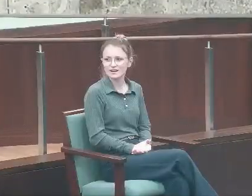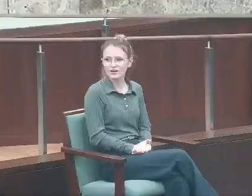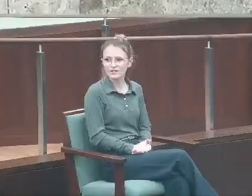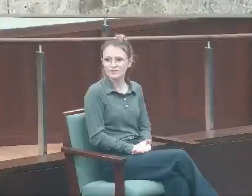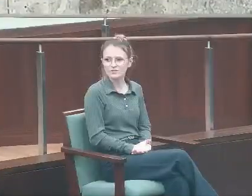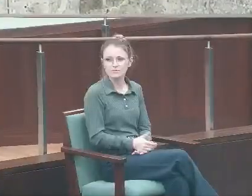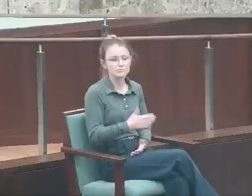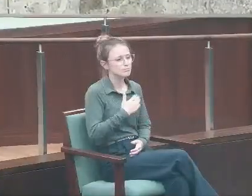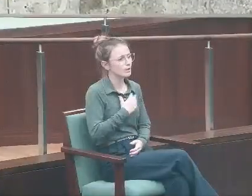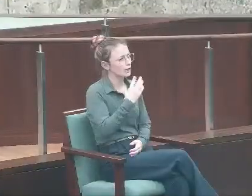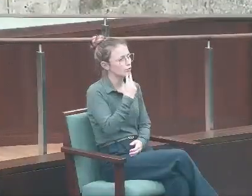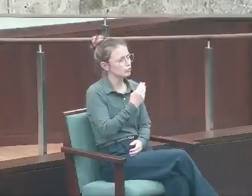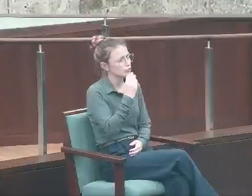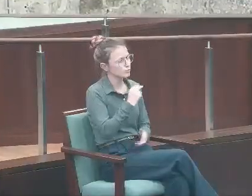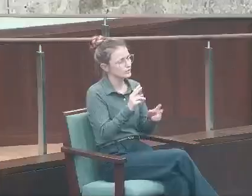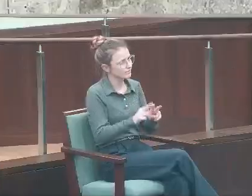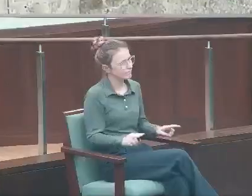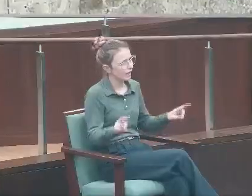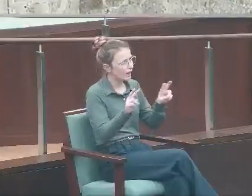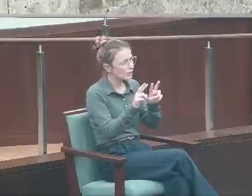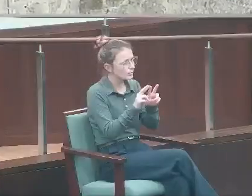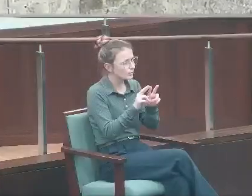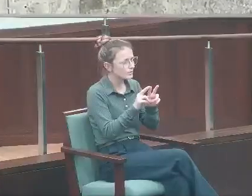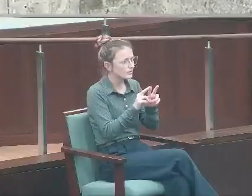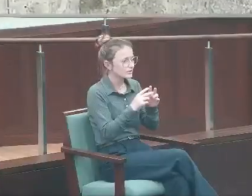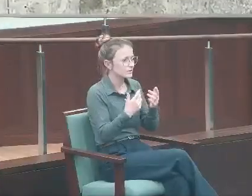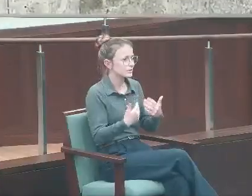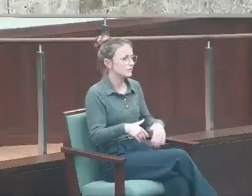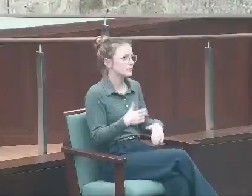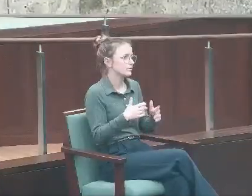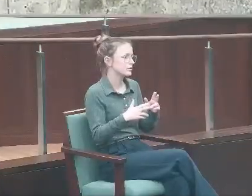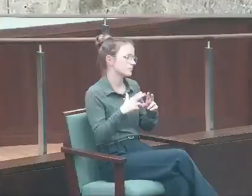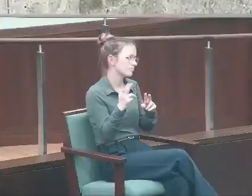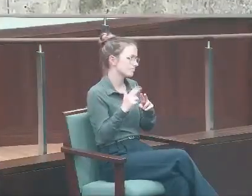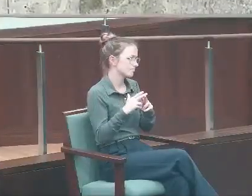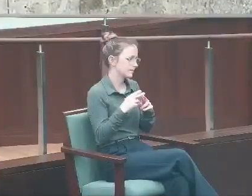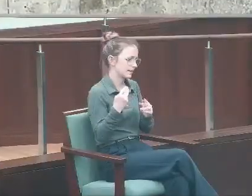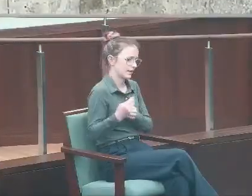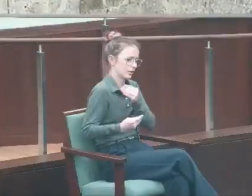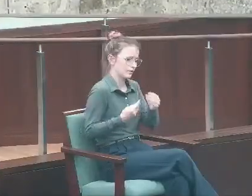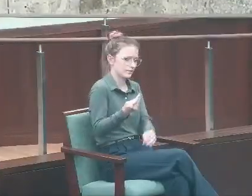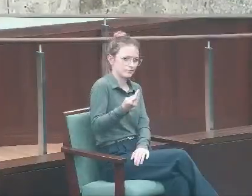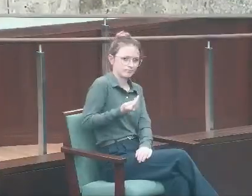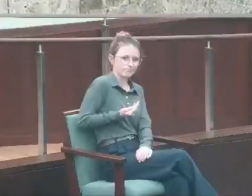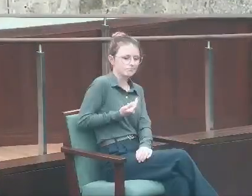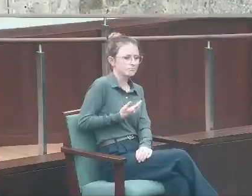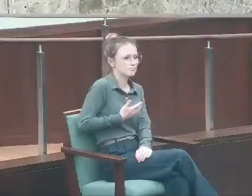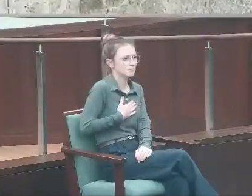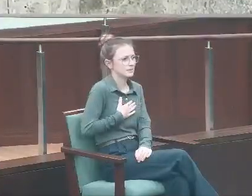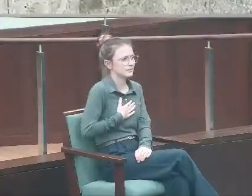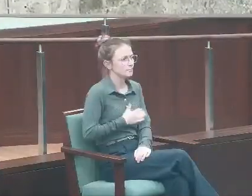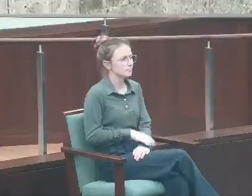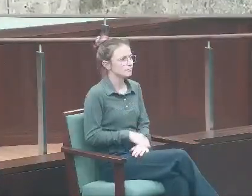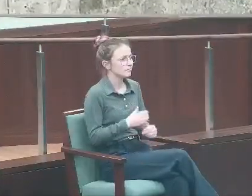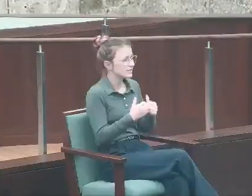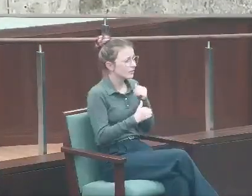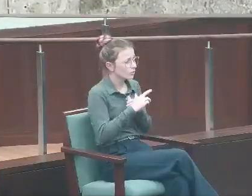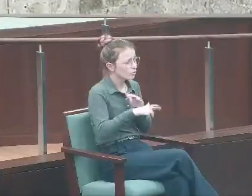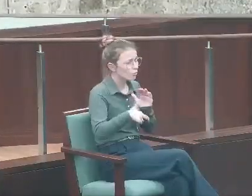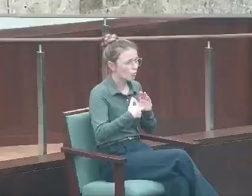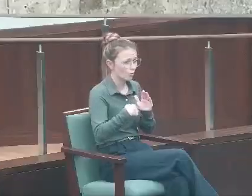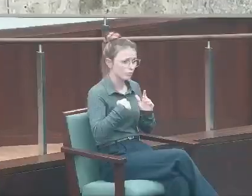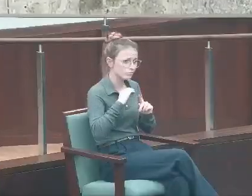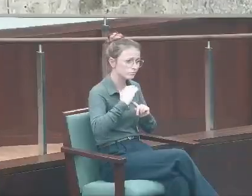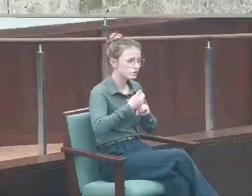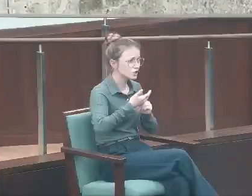My Jewish values are the greatest inheritance my parents have given me. And in every role I serve, from